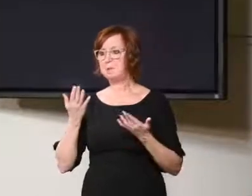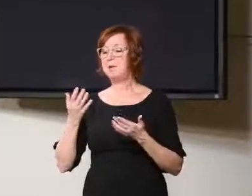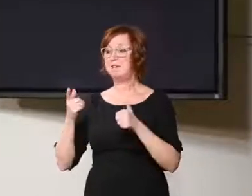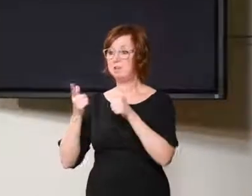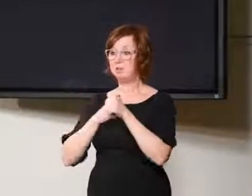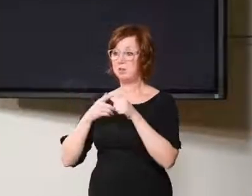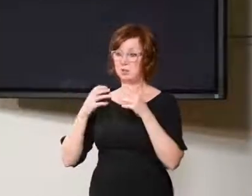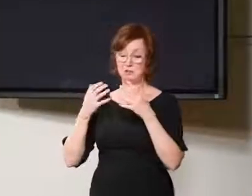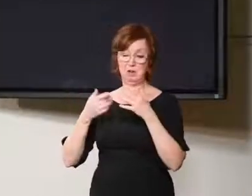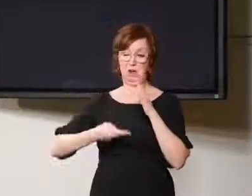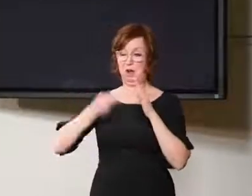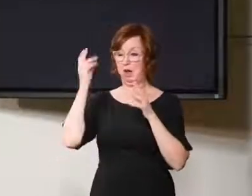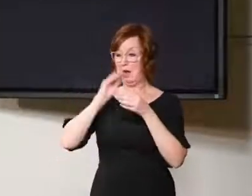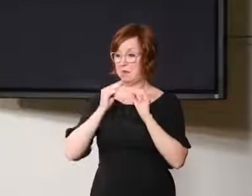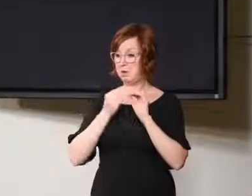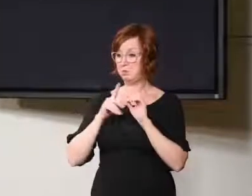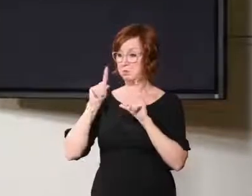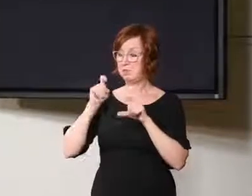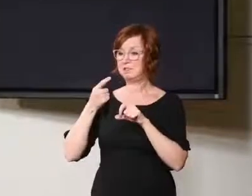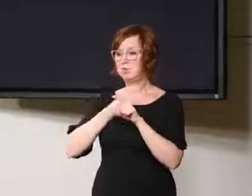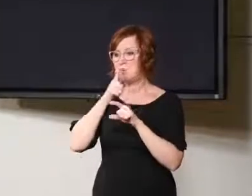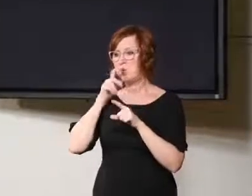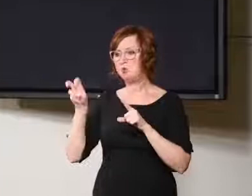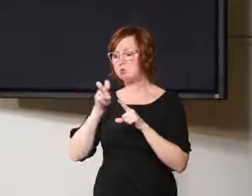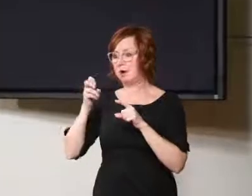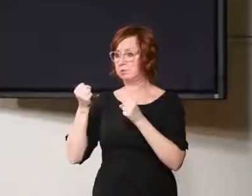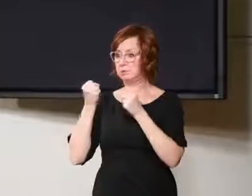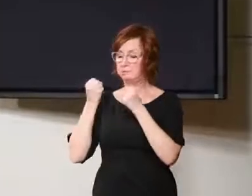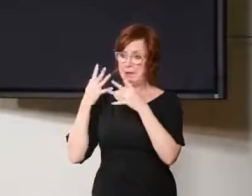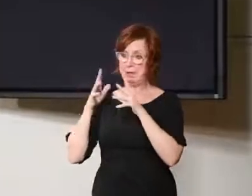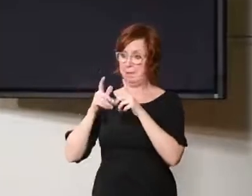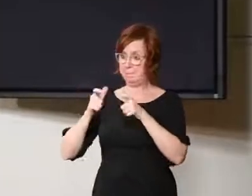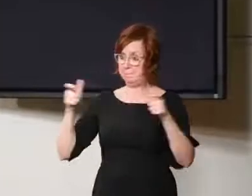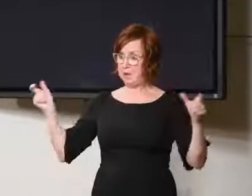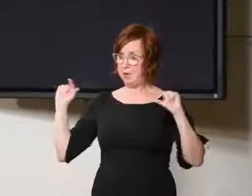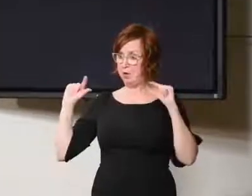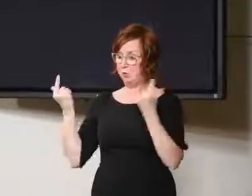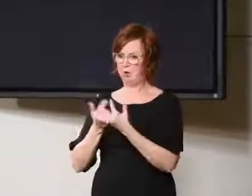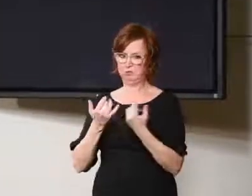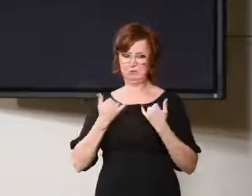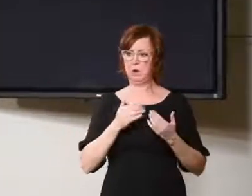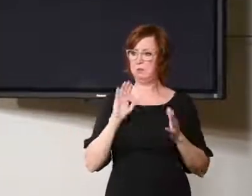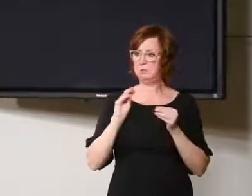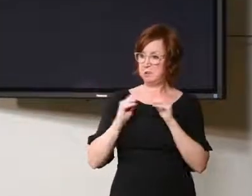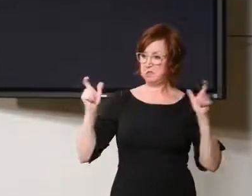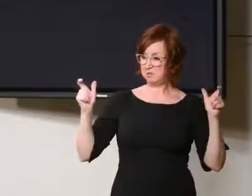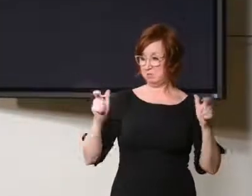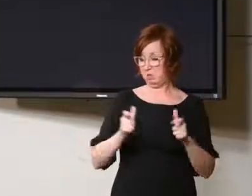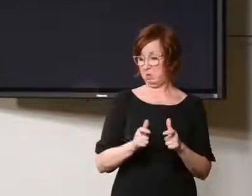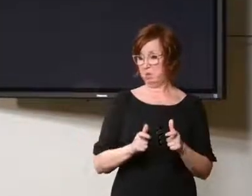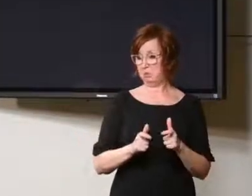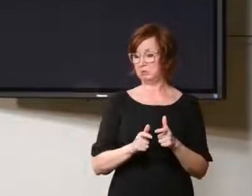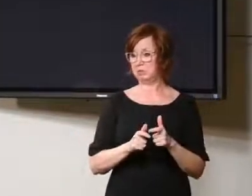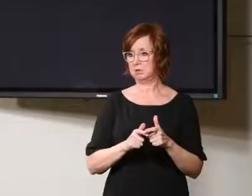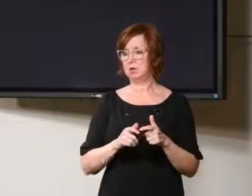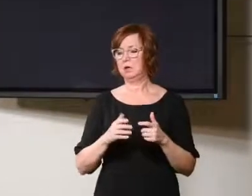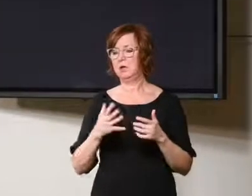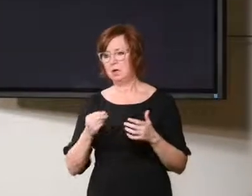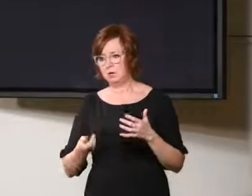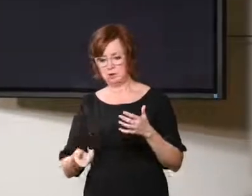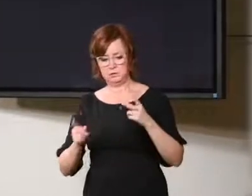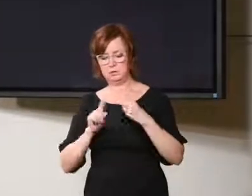are becoming symptomatic. But at the same time, we are prioritizing testing for people who work in essential